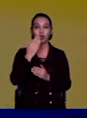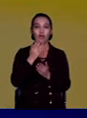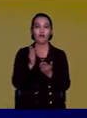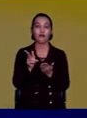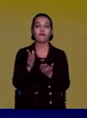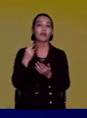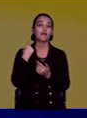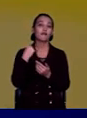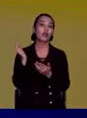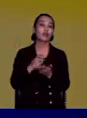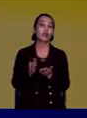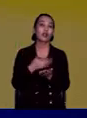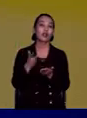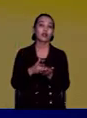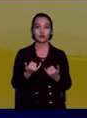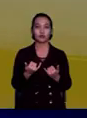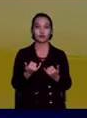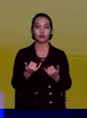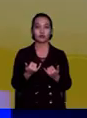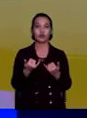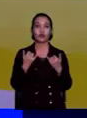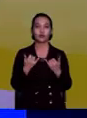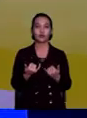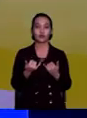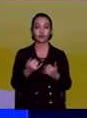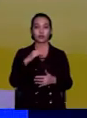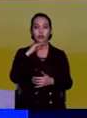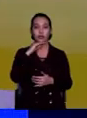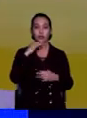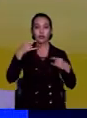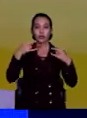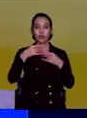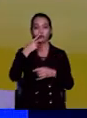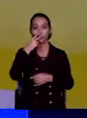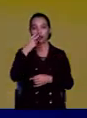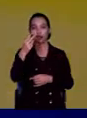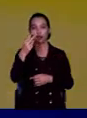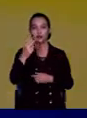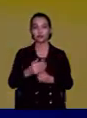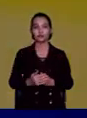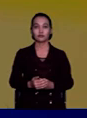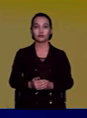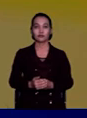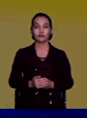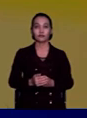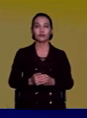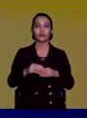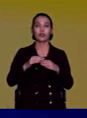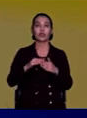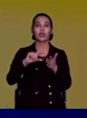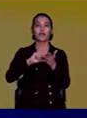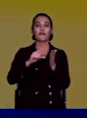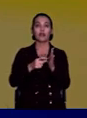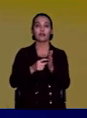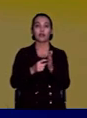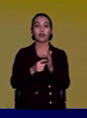varoqlarning yuzi bir-biriga teng. Keling, endi diqqatimizni monitorga qaratamiz. Kvadrat.